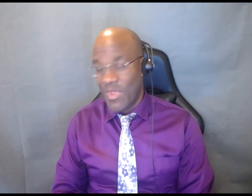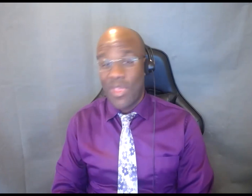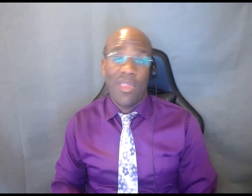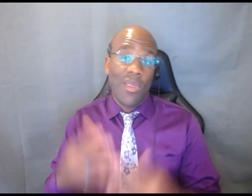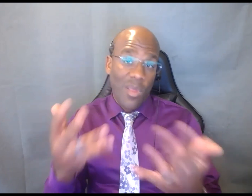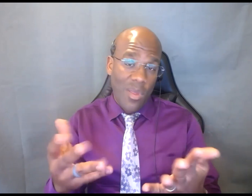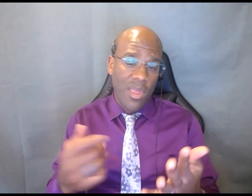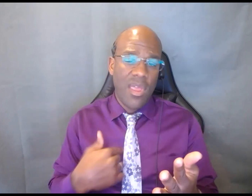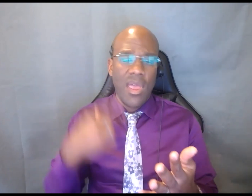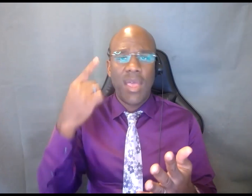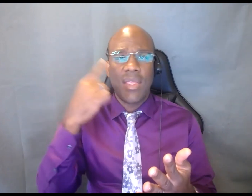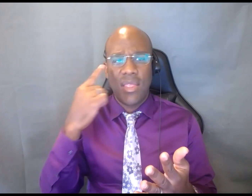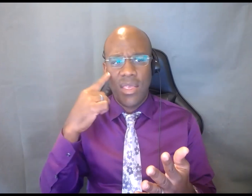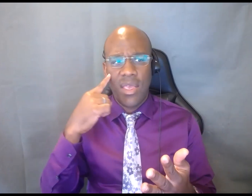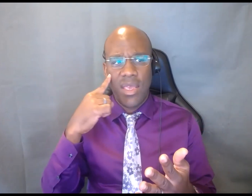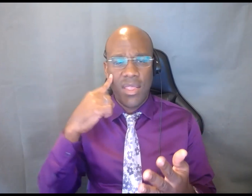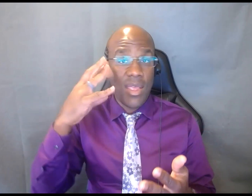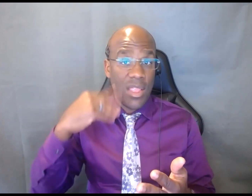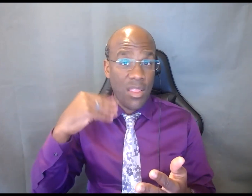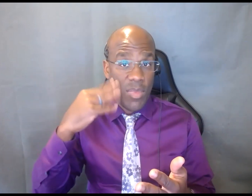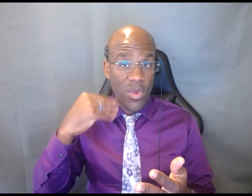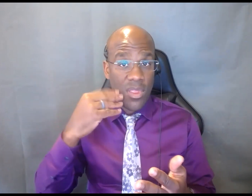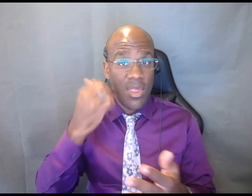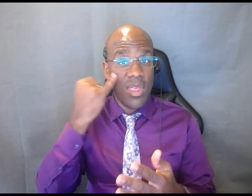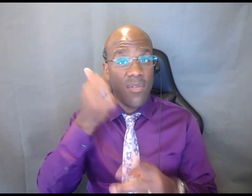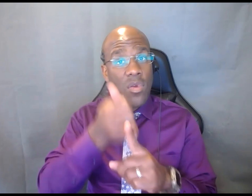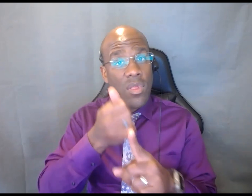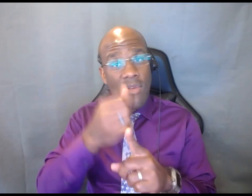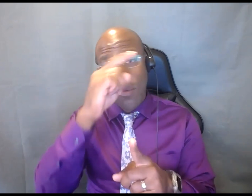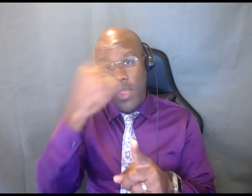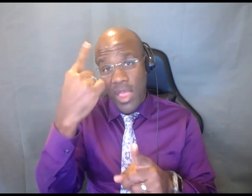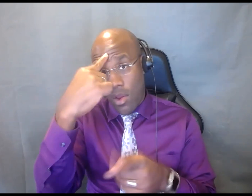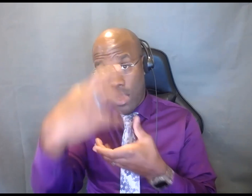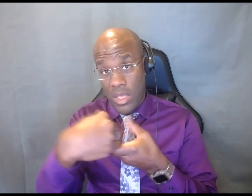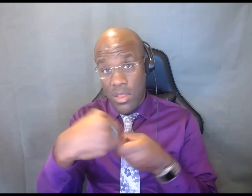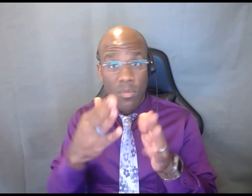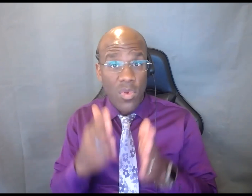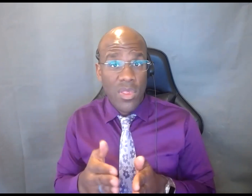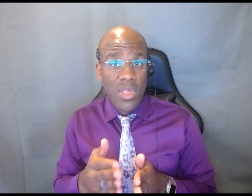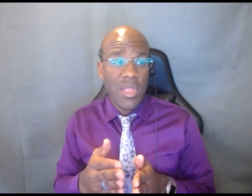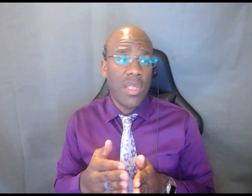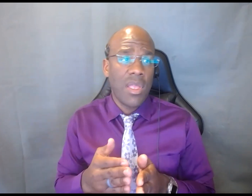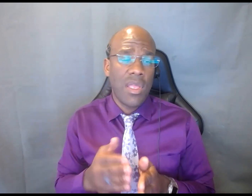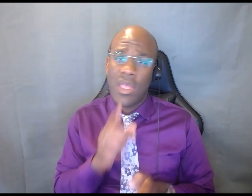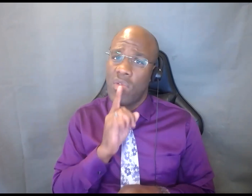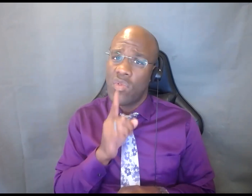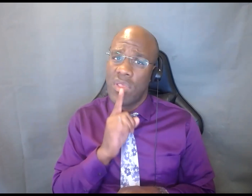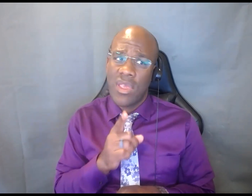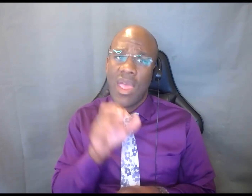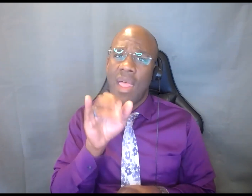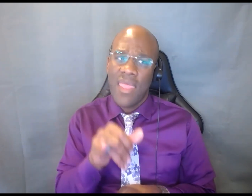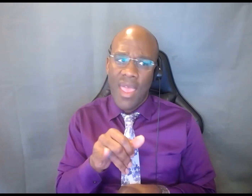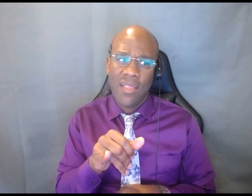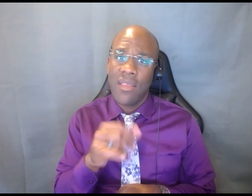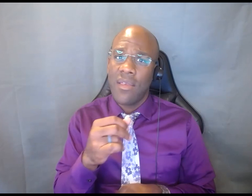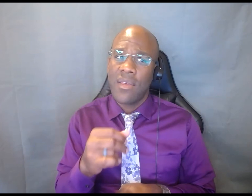But I think the experience of being a Black autistic person, that is going to be something, and that is actually a voice that we need to hear more